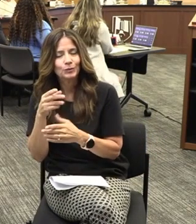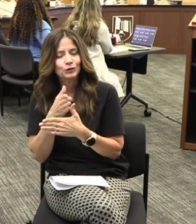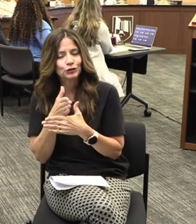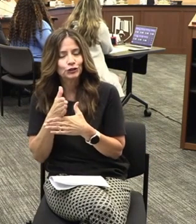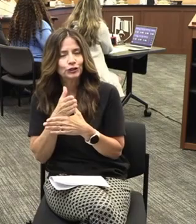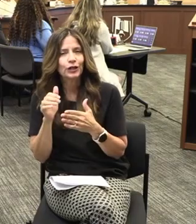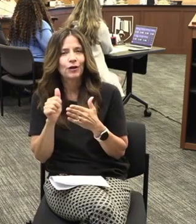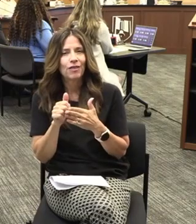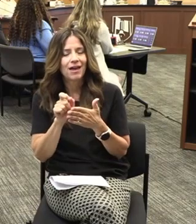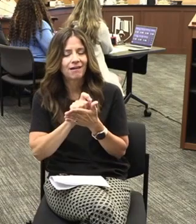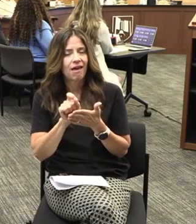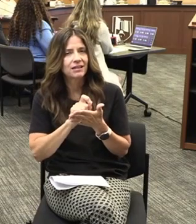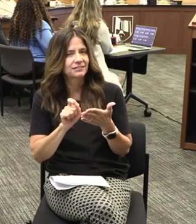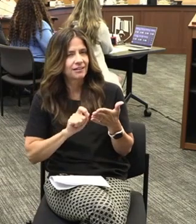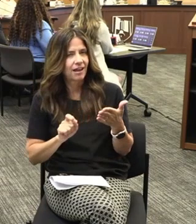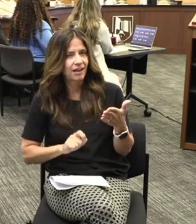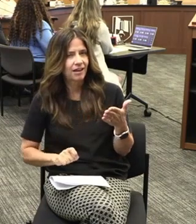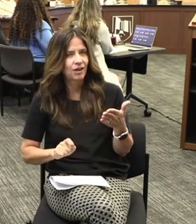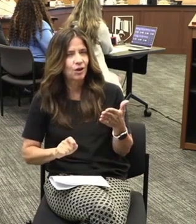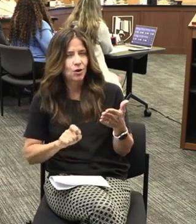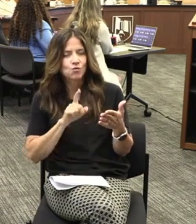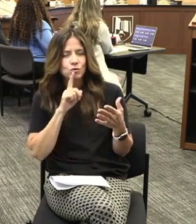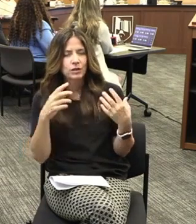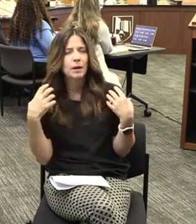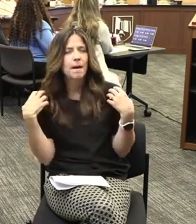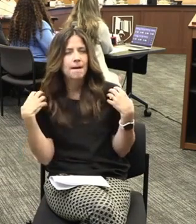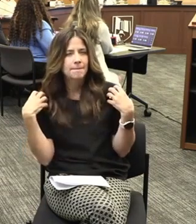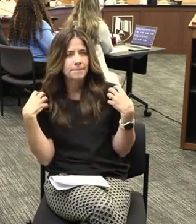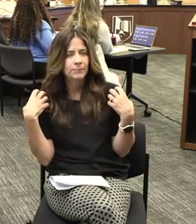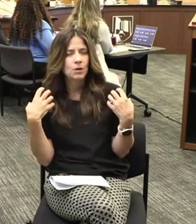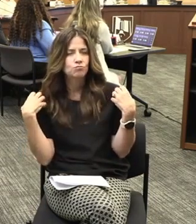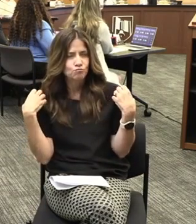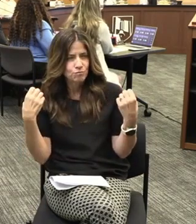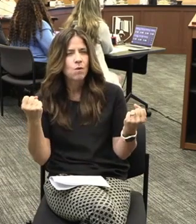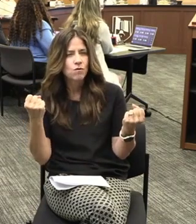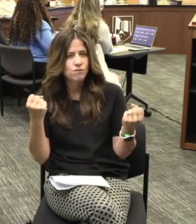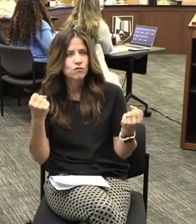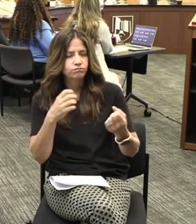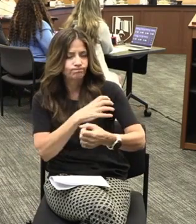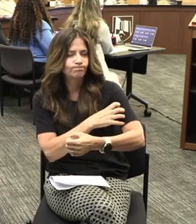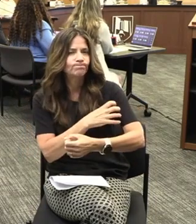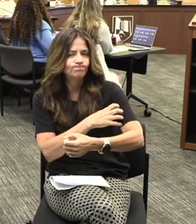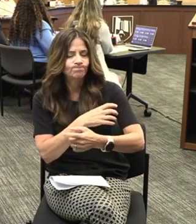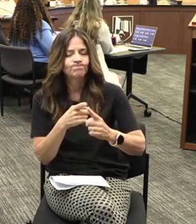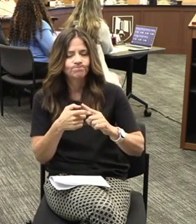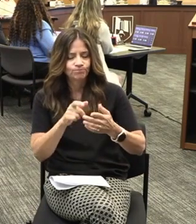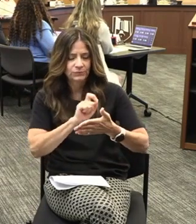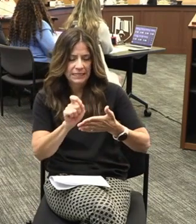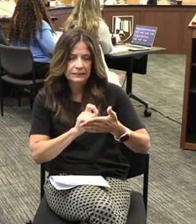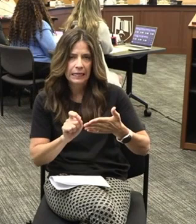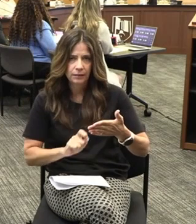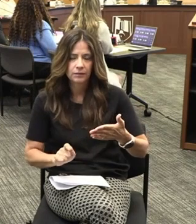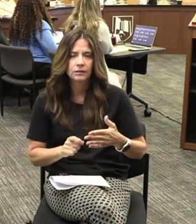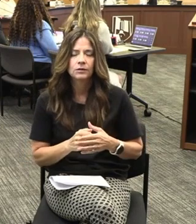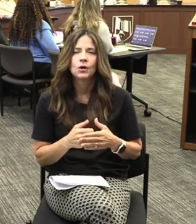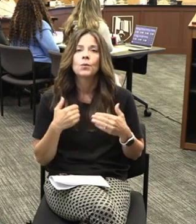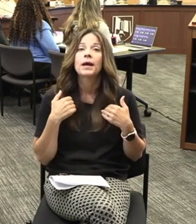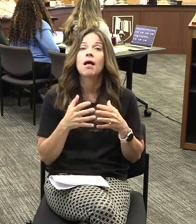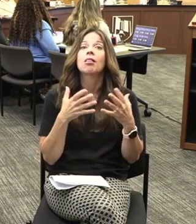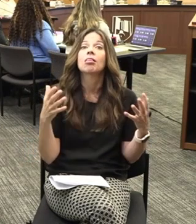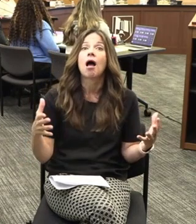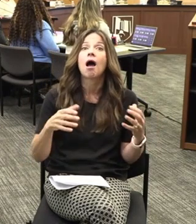that essay, that powerful, powerful essay. And I guess back here, Chairman, we did a lot of lobbying this